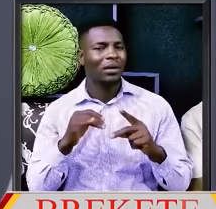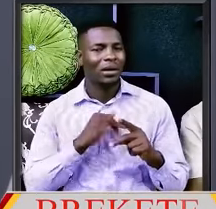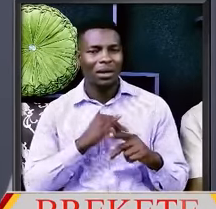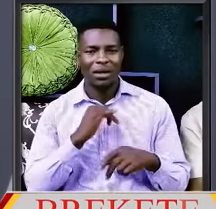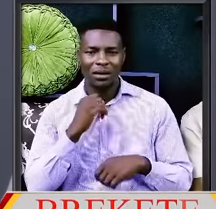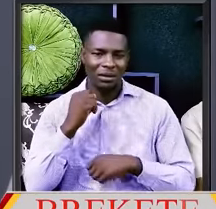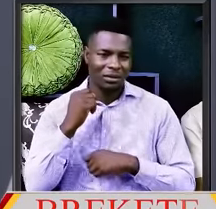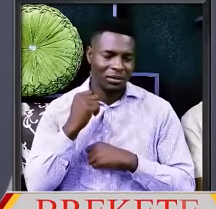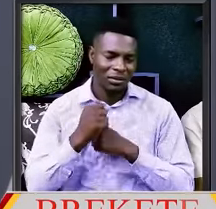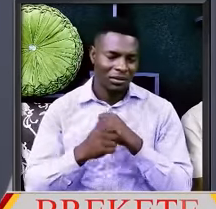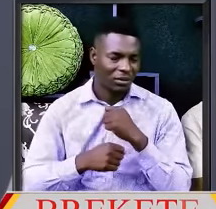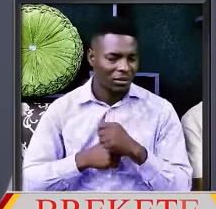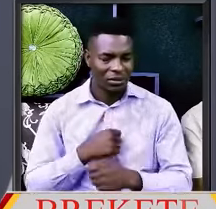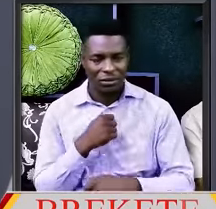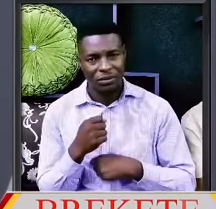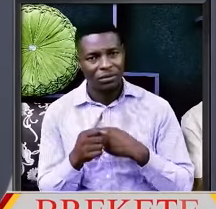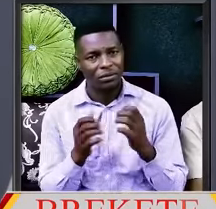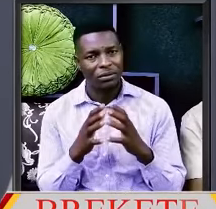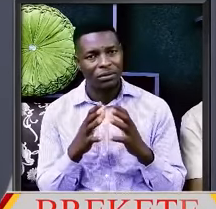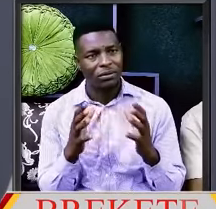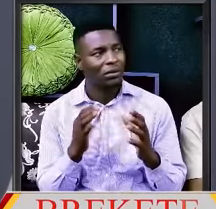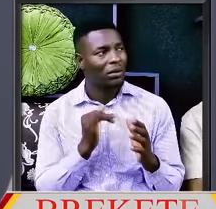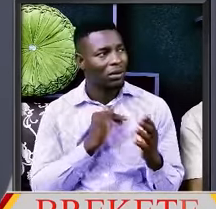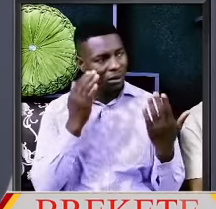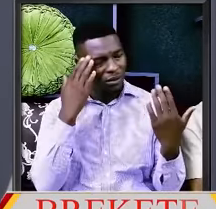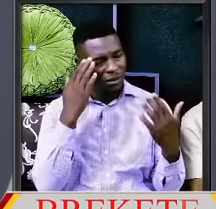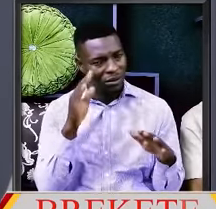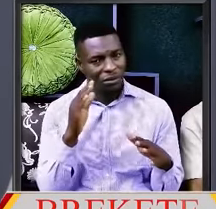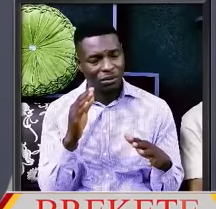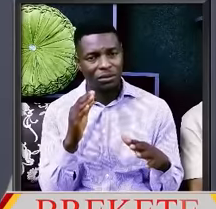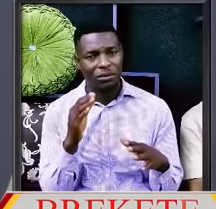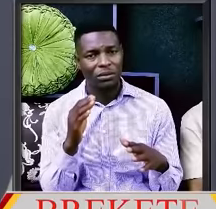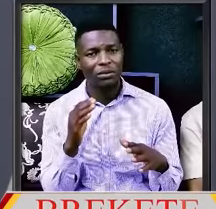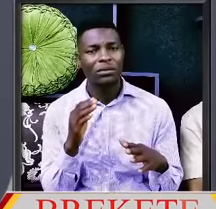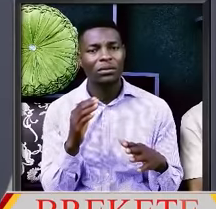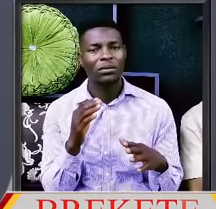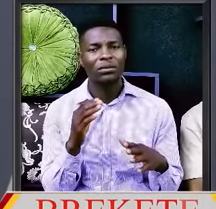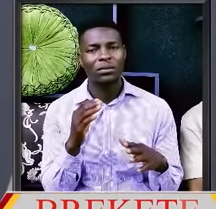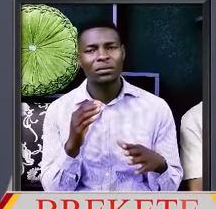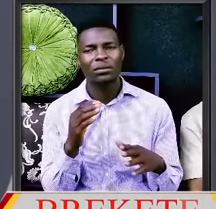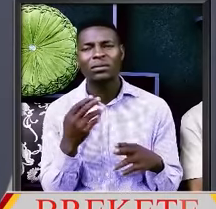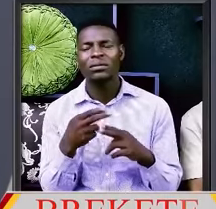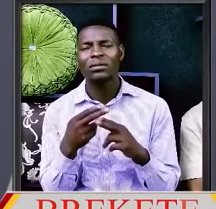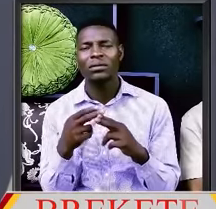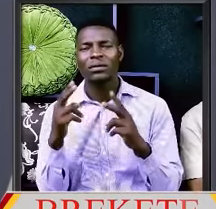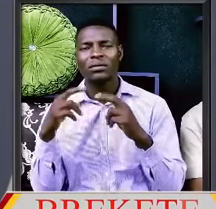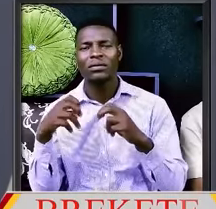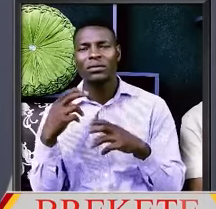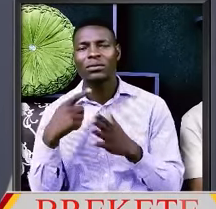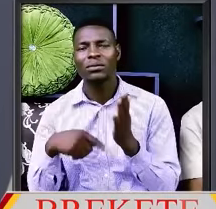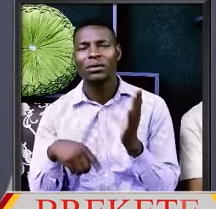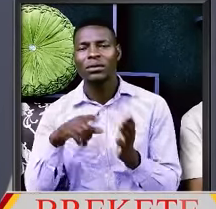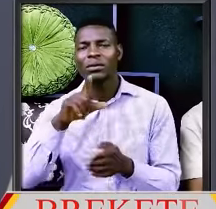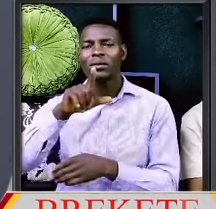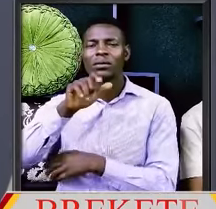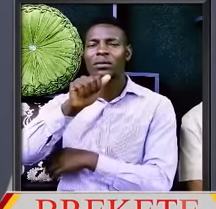money for water too much. I don't know whether if you can help. Waiting be the name of your village. Lashe. Lashe under